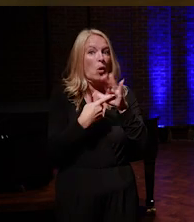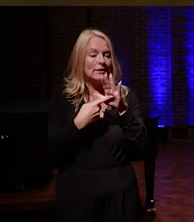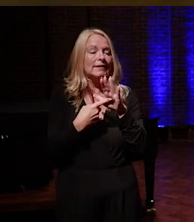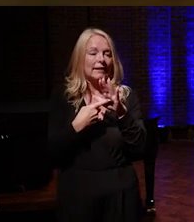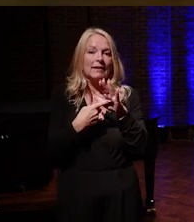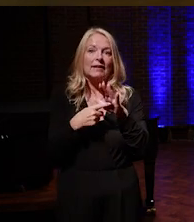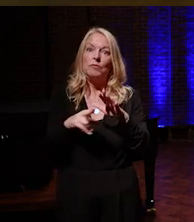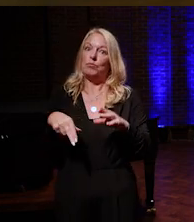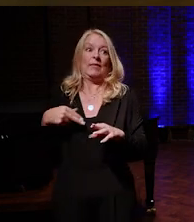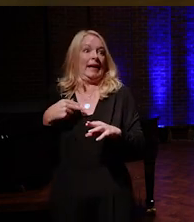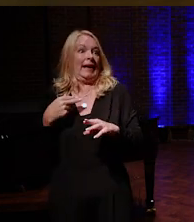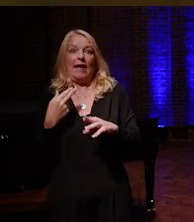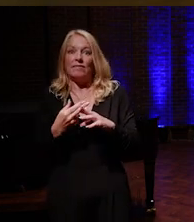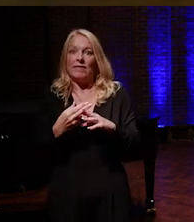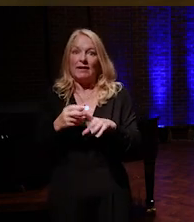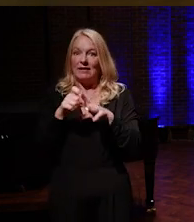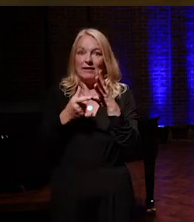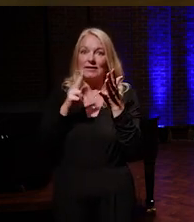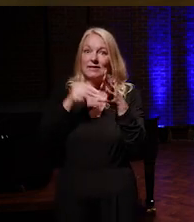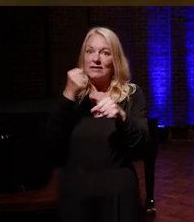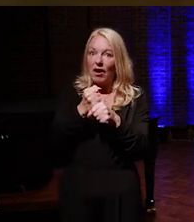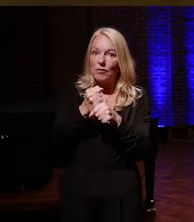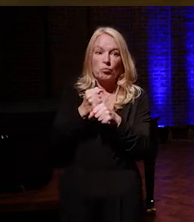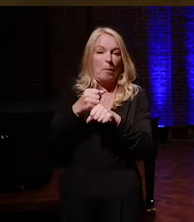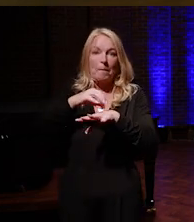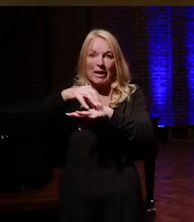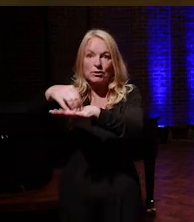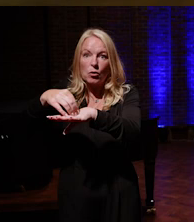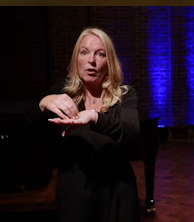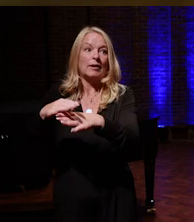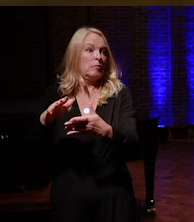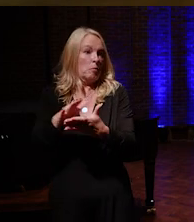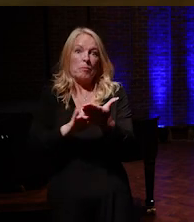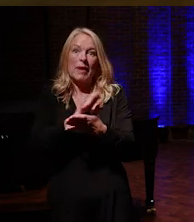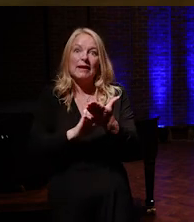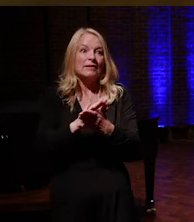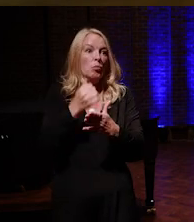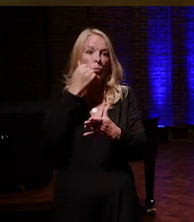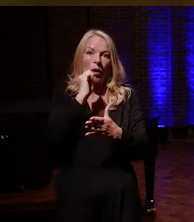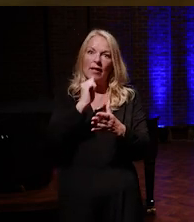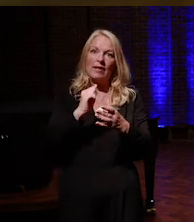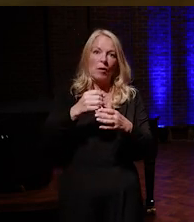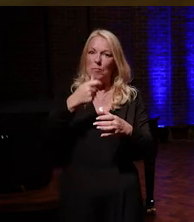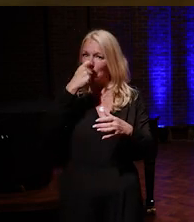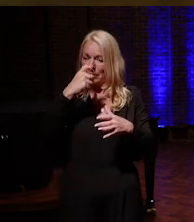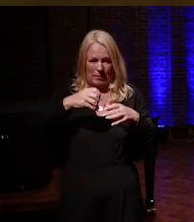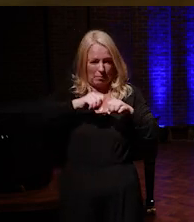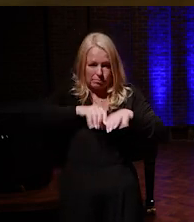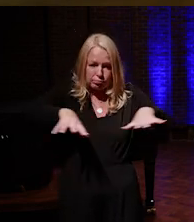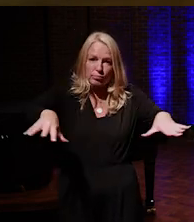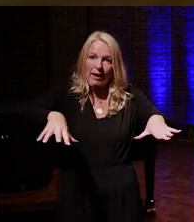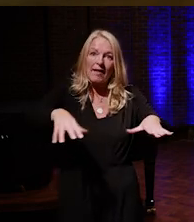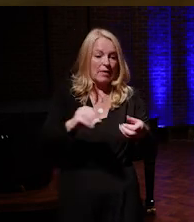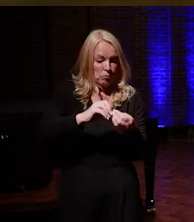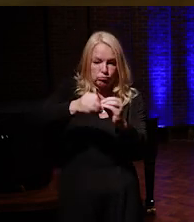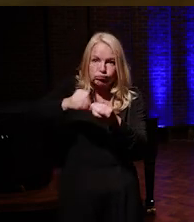Without them, all of the animal dung would pile up, it would kill the grass, there would be flies everywhere. But dung beetles eat the dung,